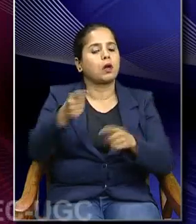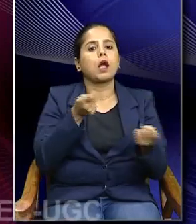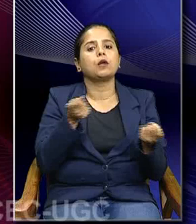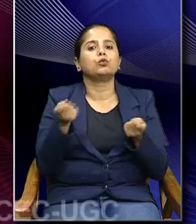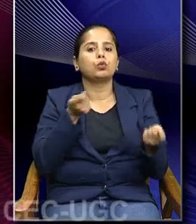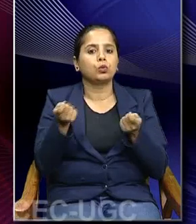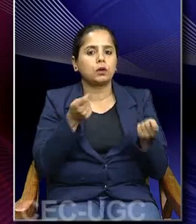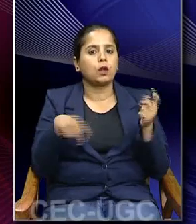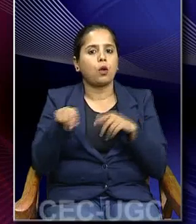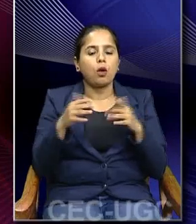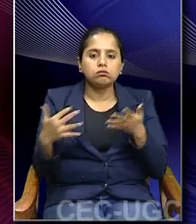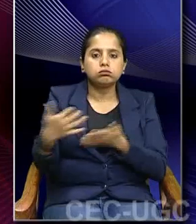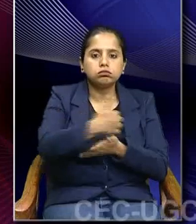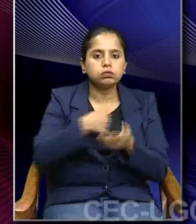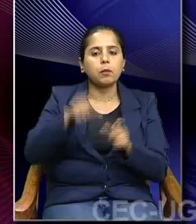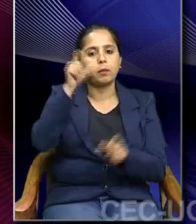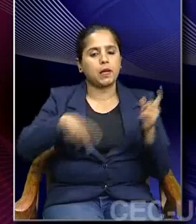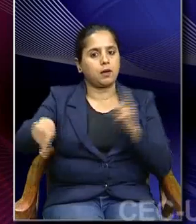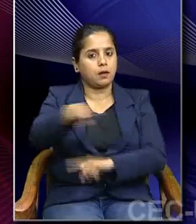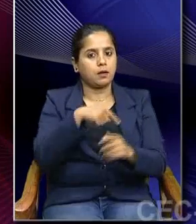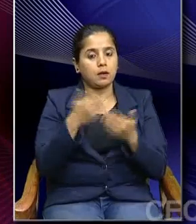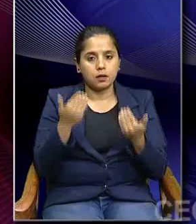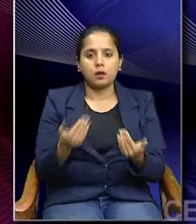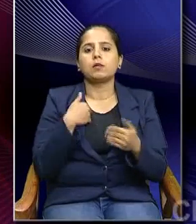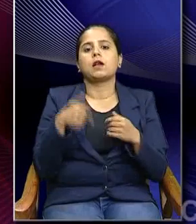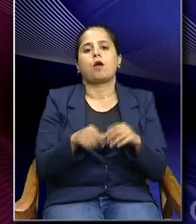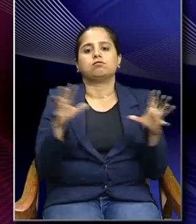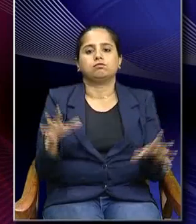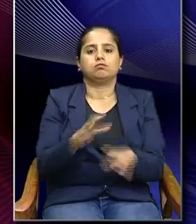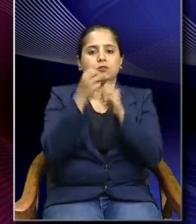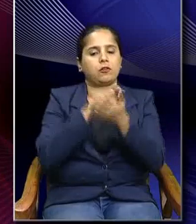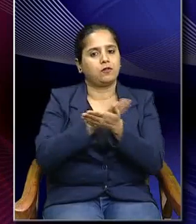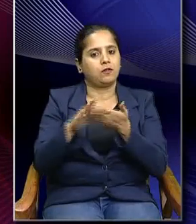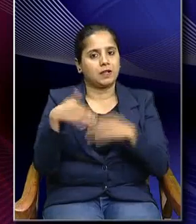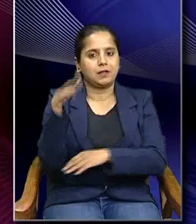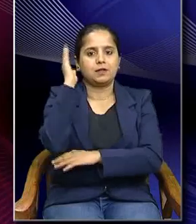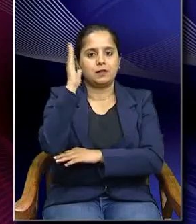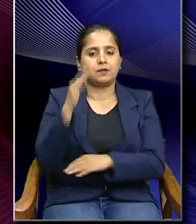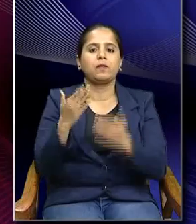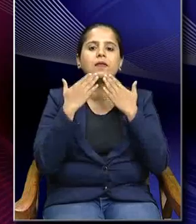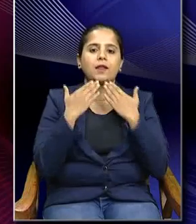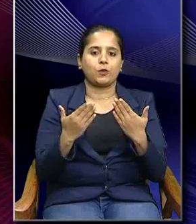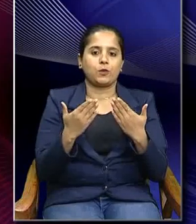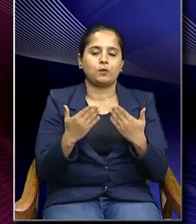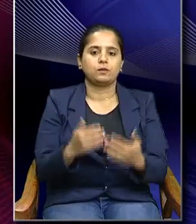controlling and curbing the population. With this, I come to an end of this lecture. Thank you.